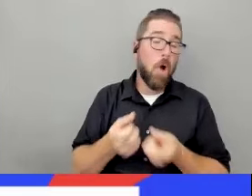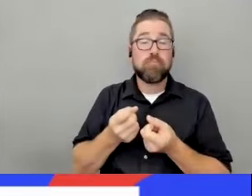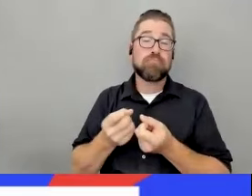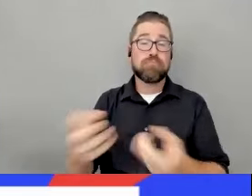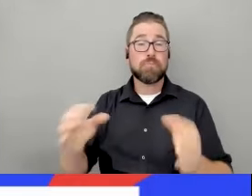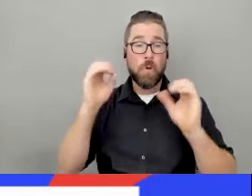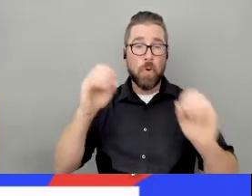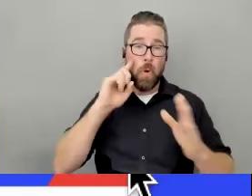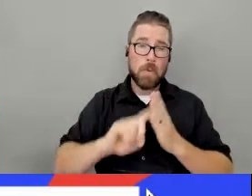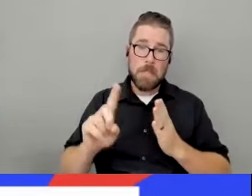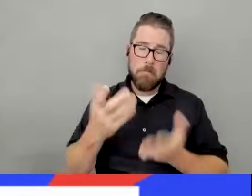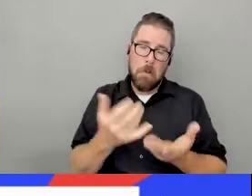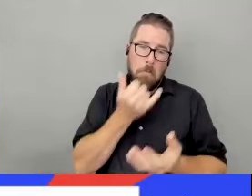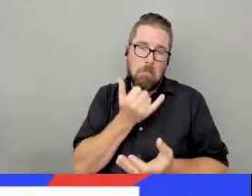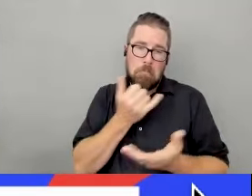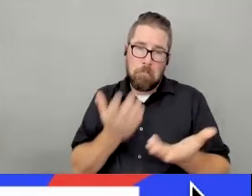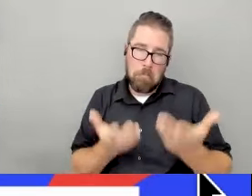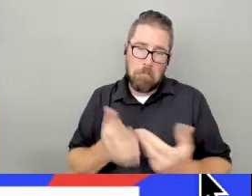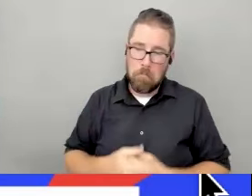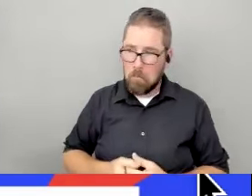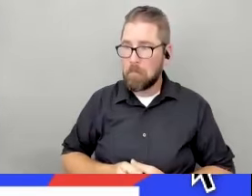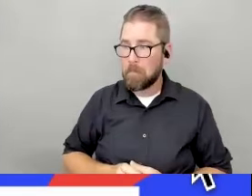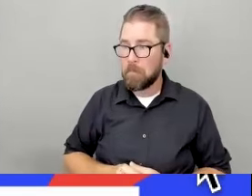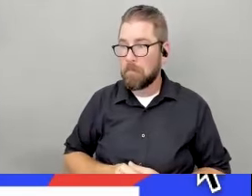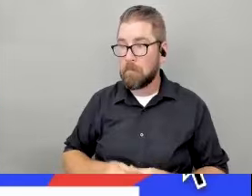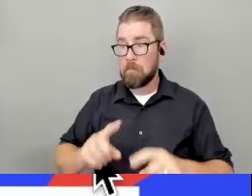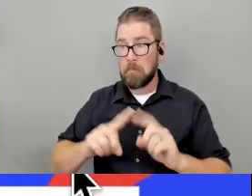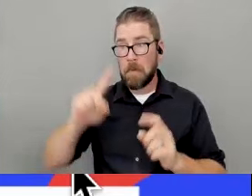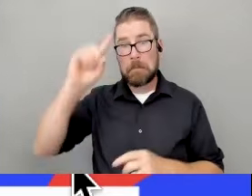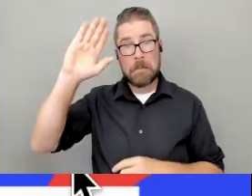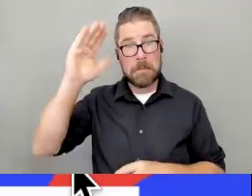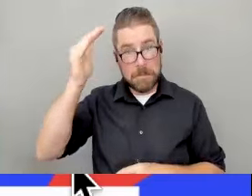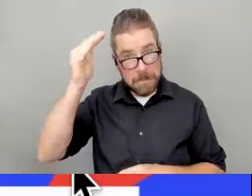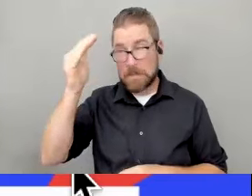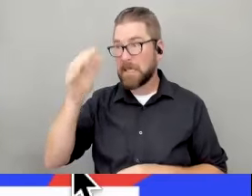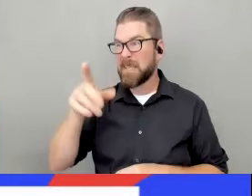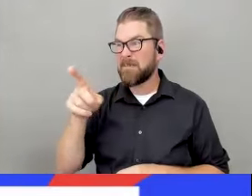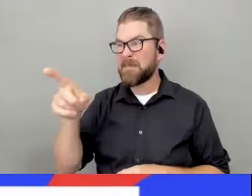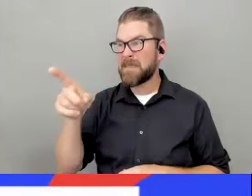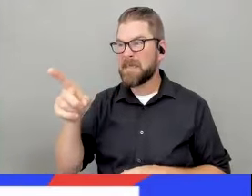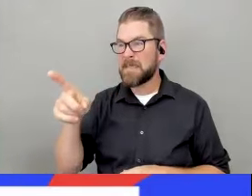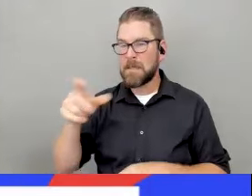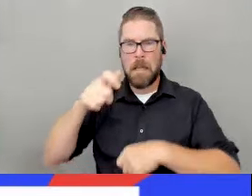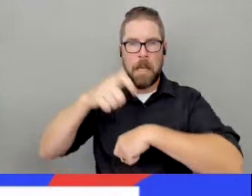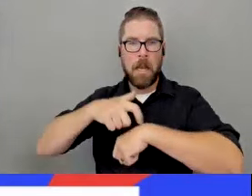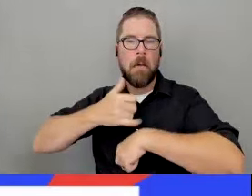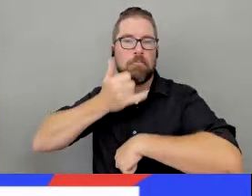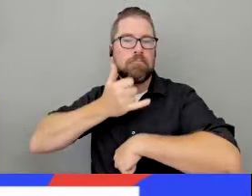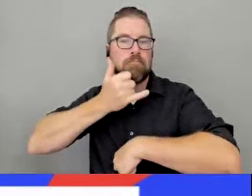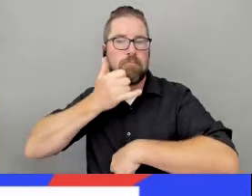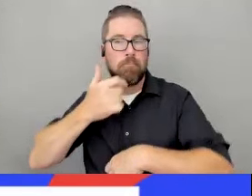Apparently, this creator can't ever choose the correct time slot, so I'm always adjusting my times. I'm very good at it now.